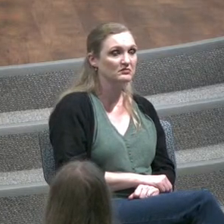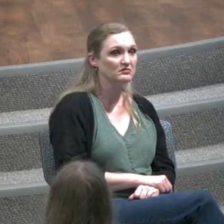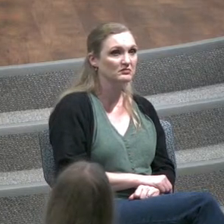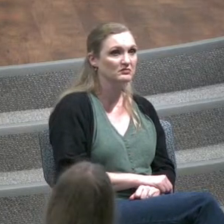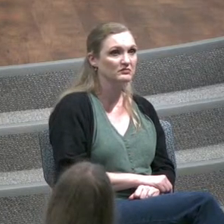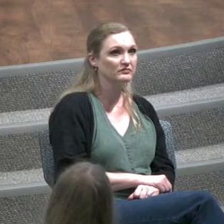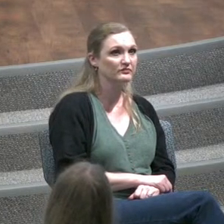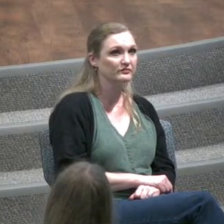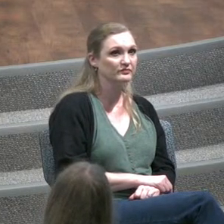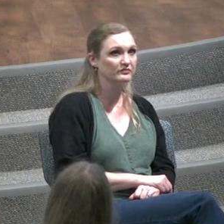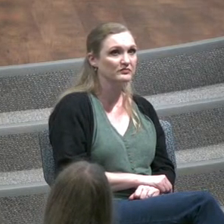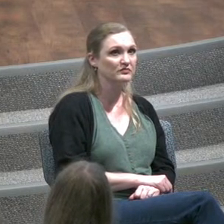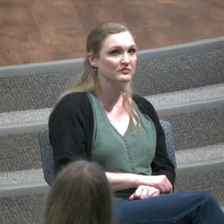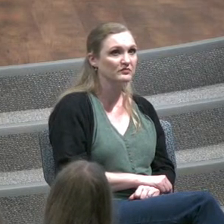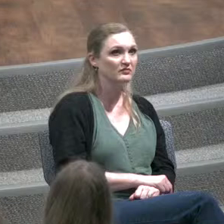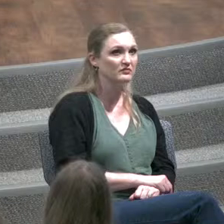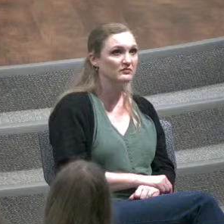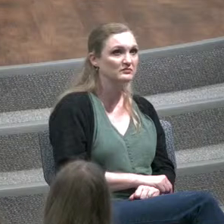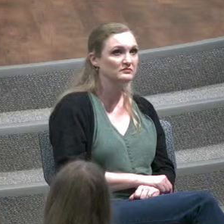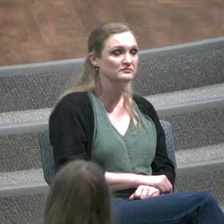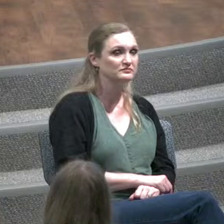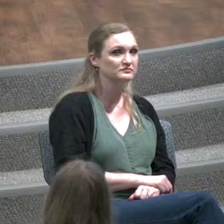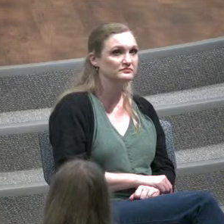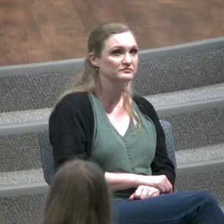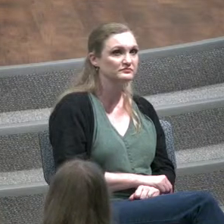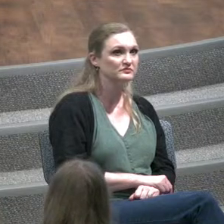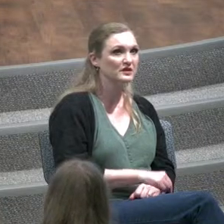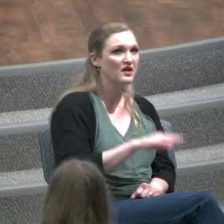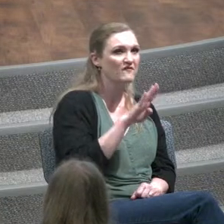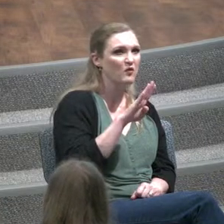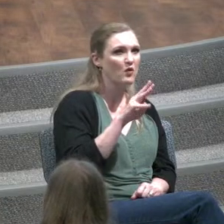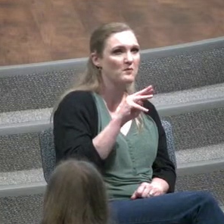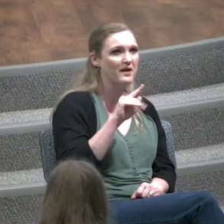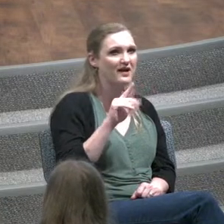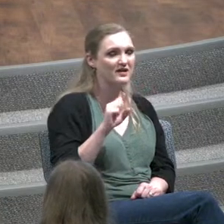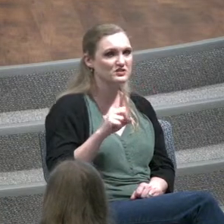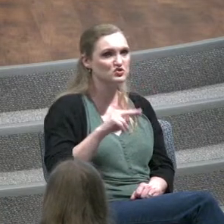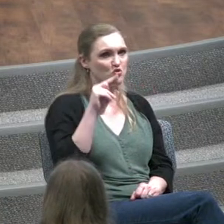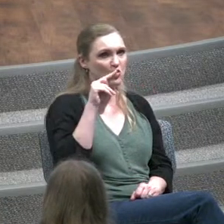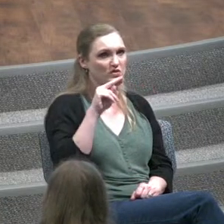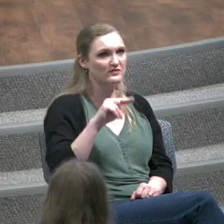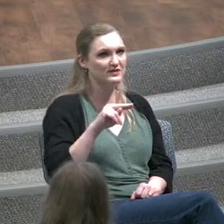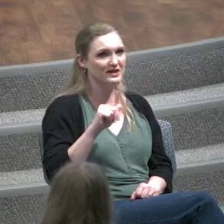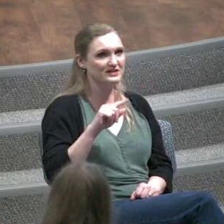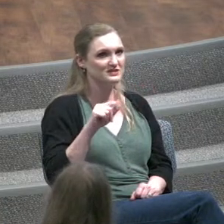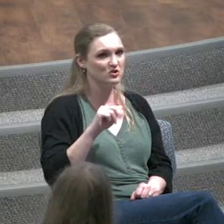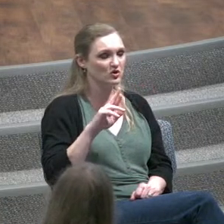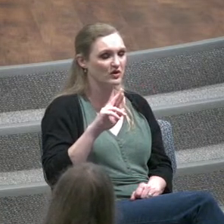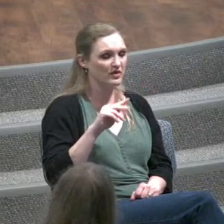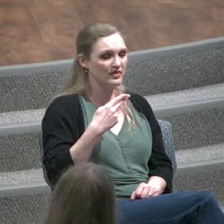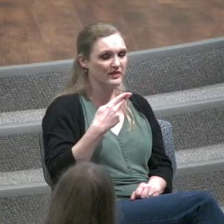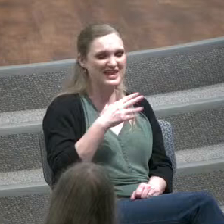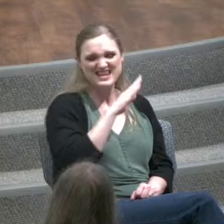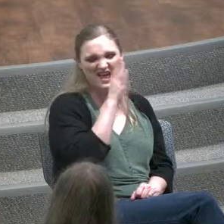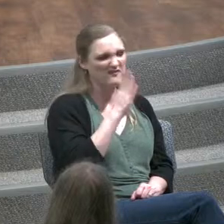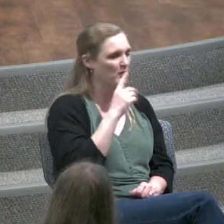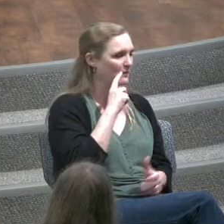Mentioned it's a major city in Lower Galilee. It's 4 miles north of Nazareth. Never mentioned in the